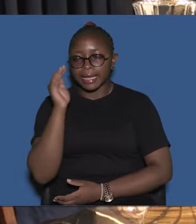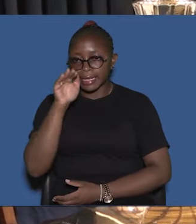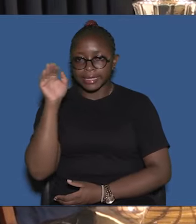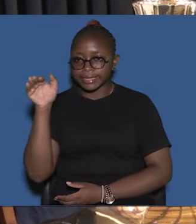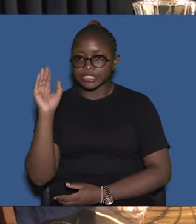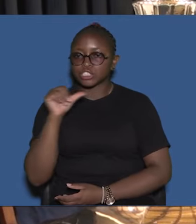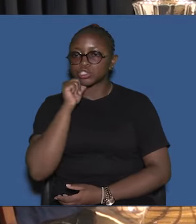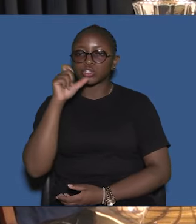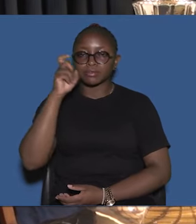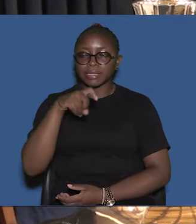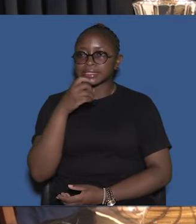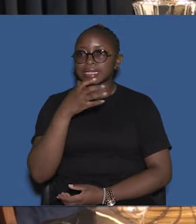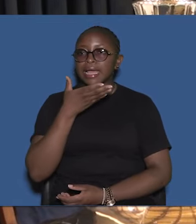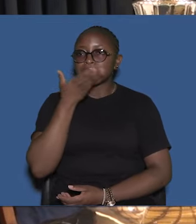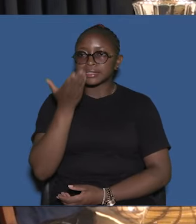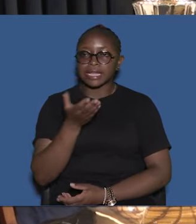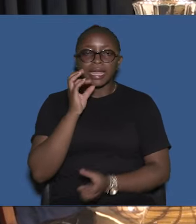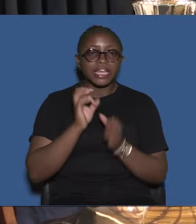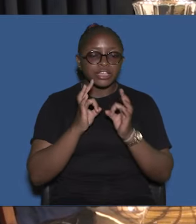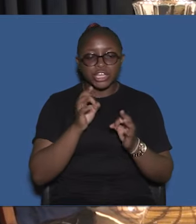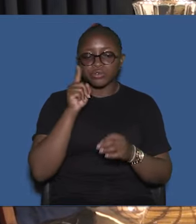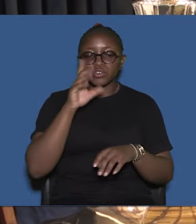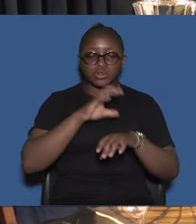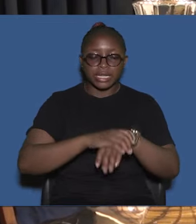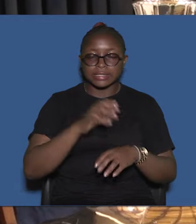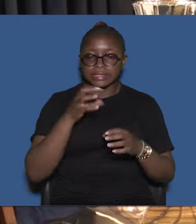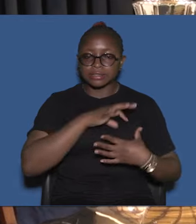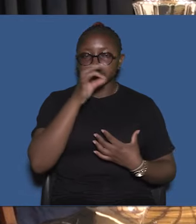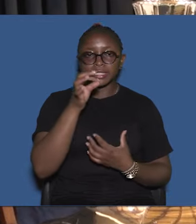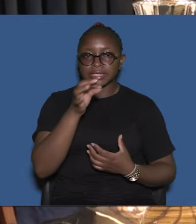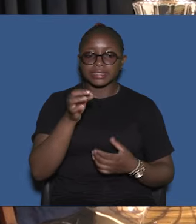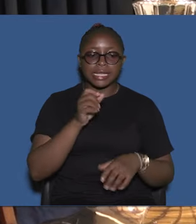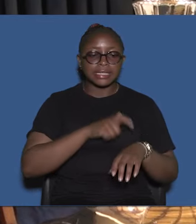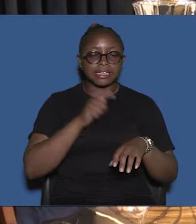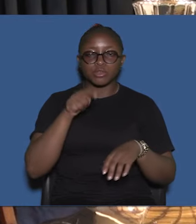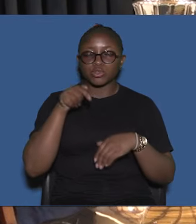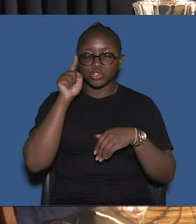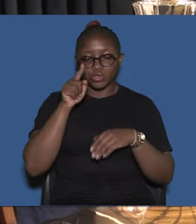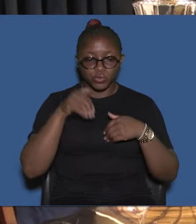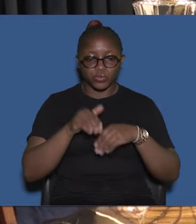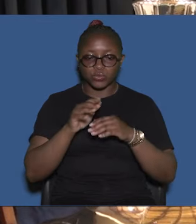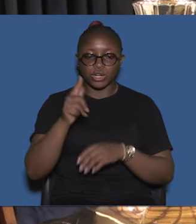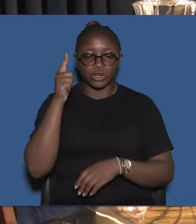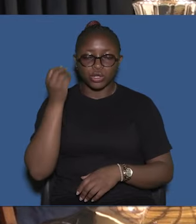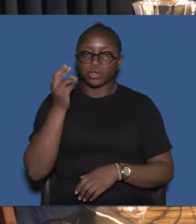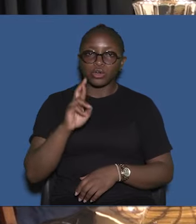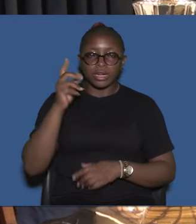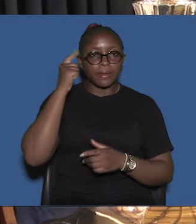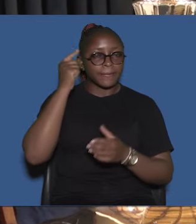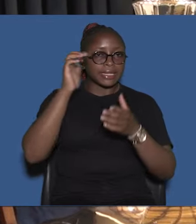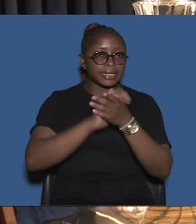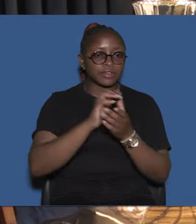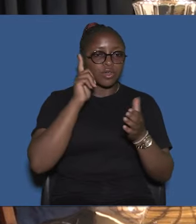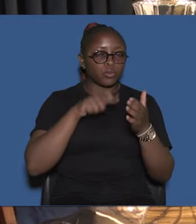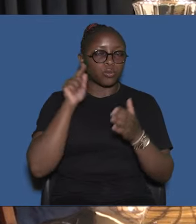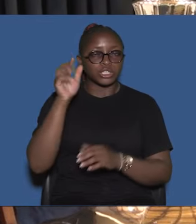the law, or by believing what you heard?" So verse 1 and 2,